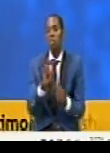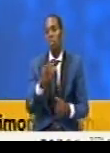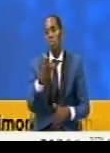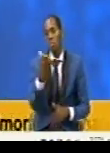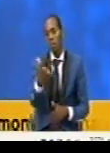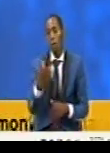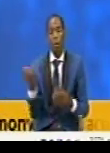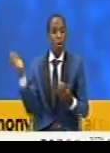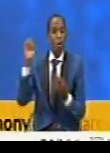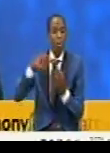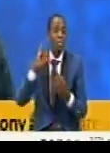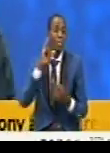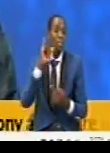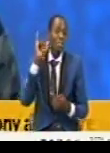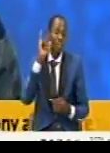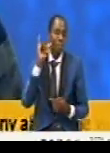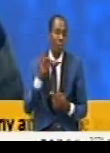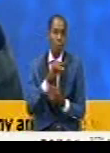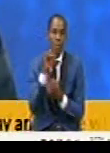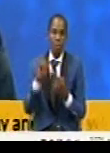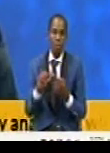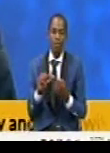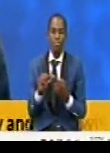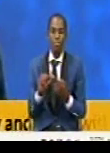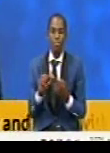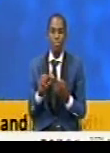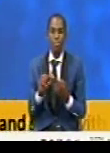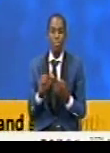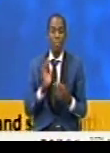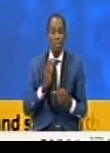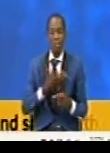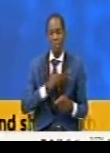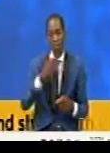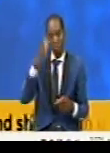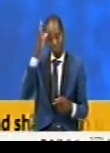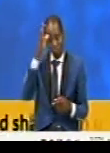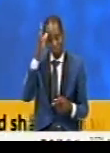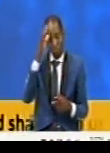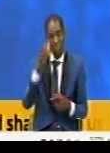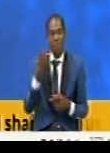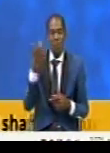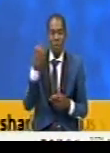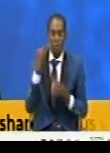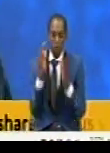Even some of the drugs that I've been taking is here with me. But yesterday, when